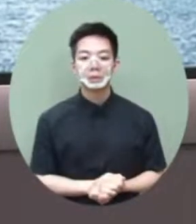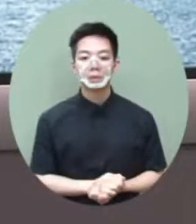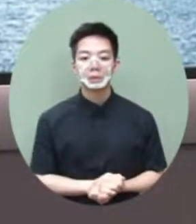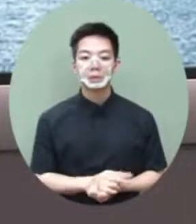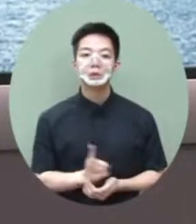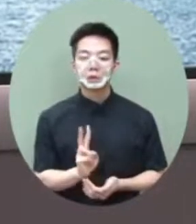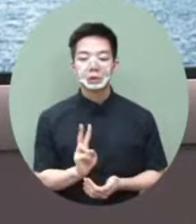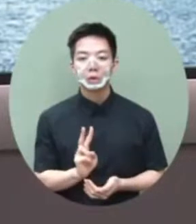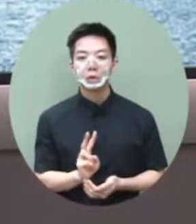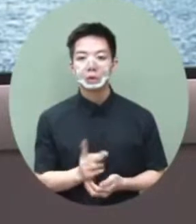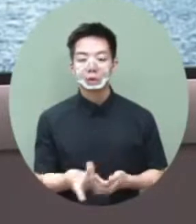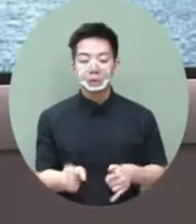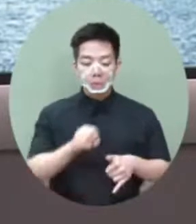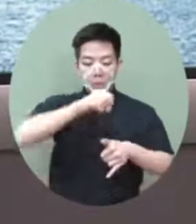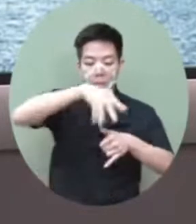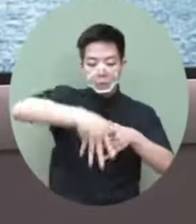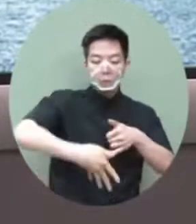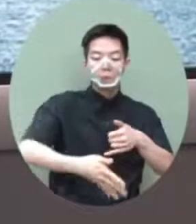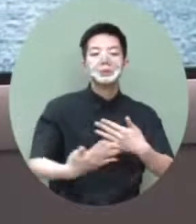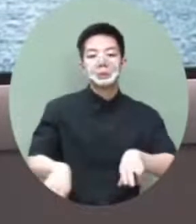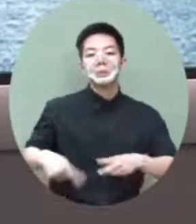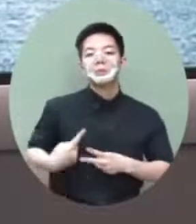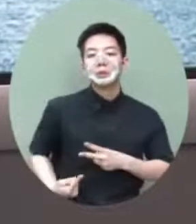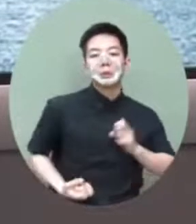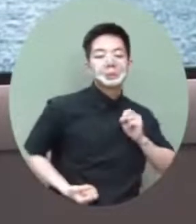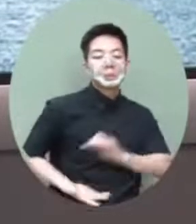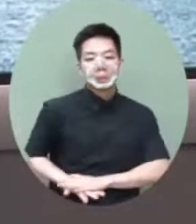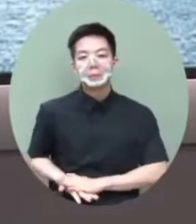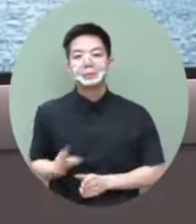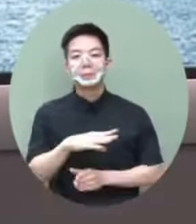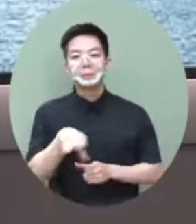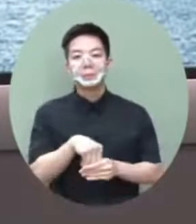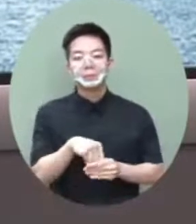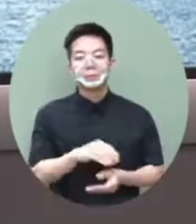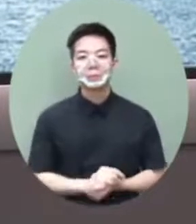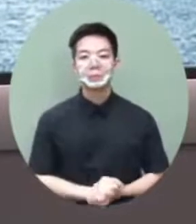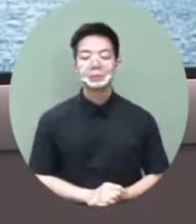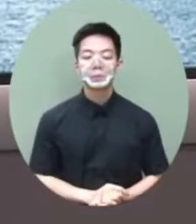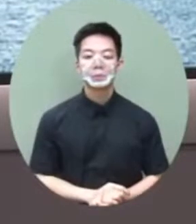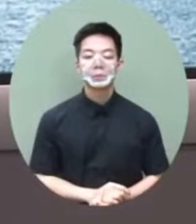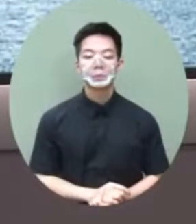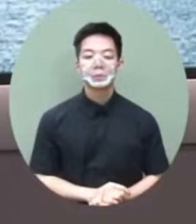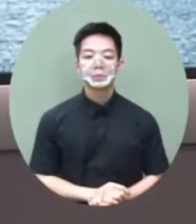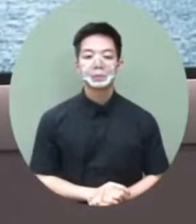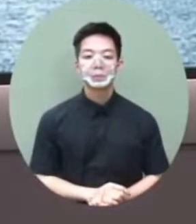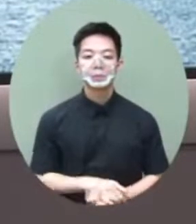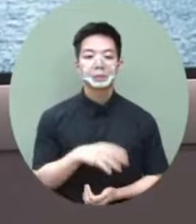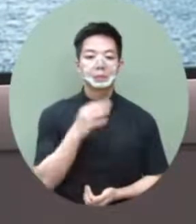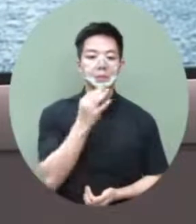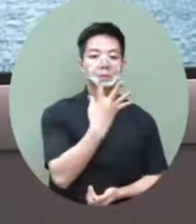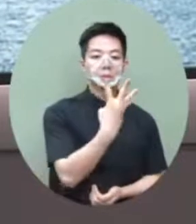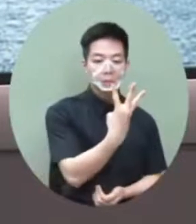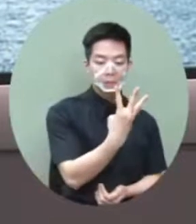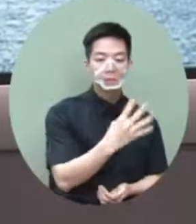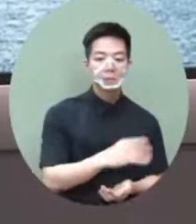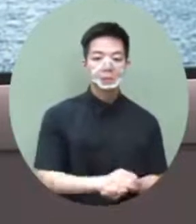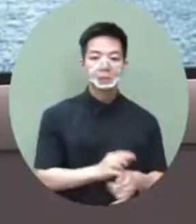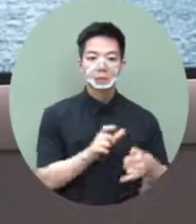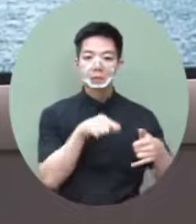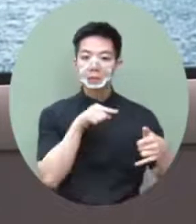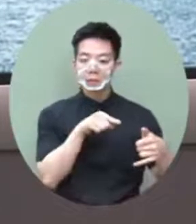also a cancer patient, cancer spreading to other parts of his body, including liver.